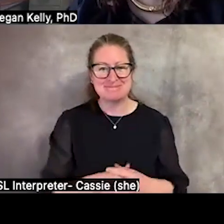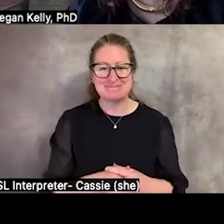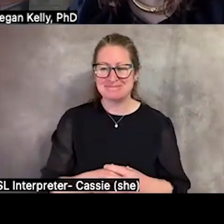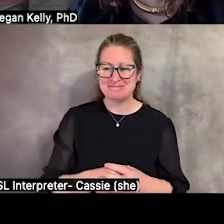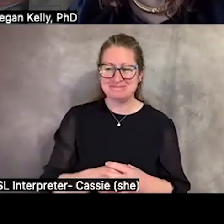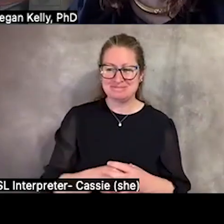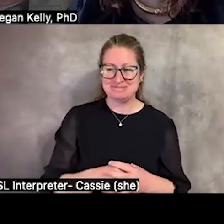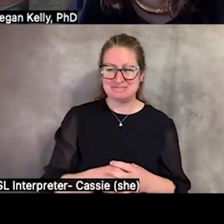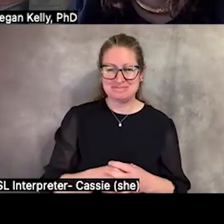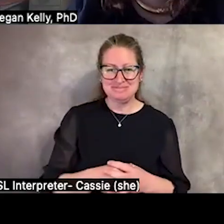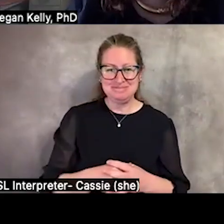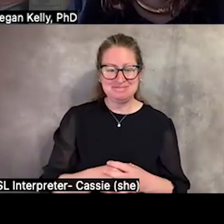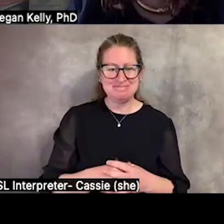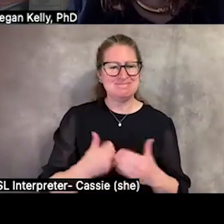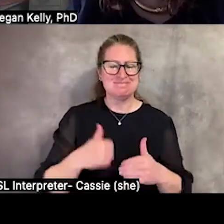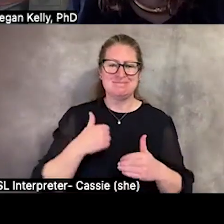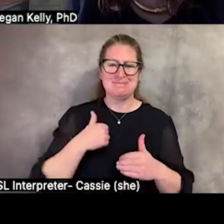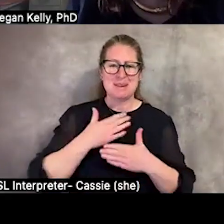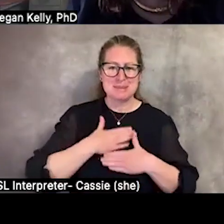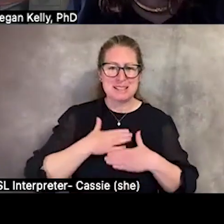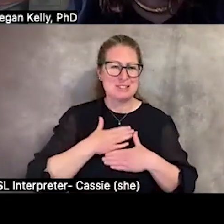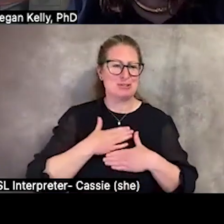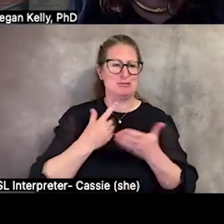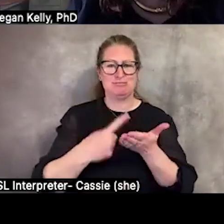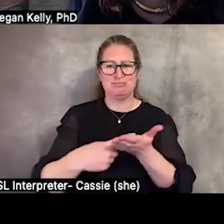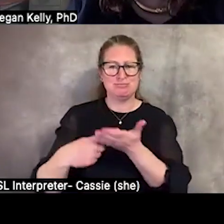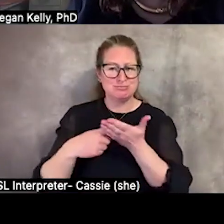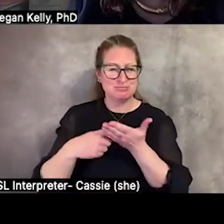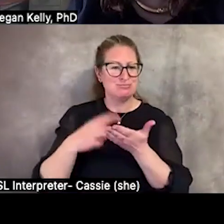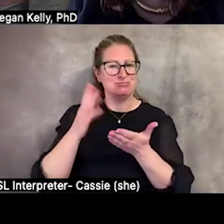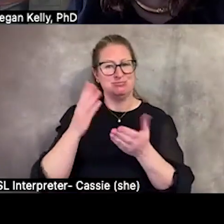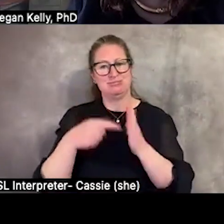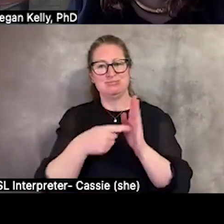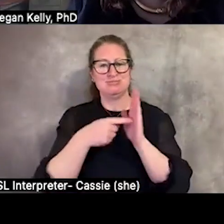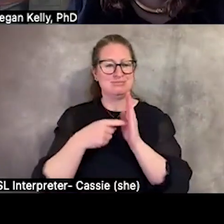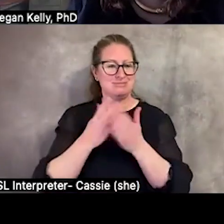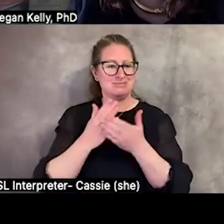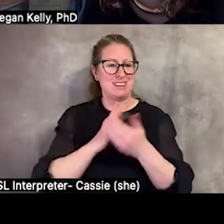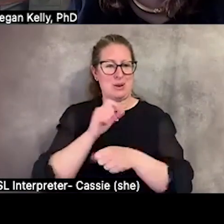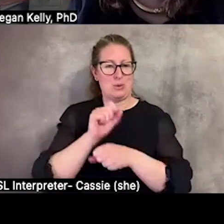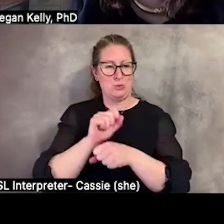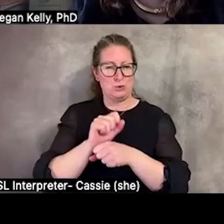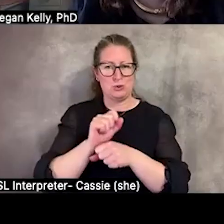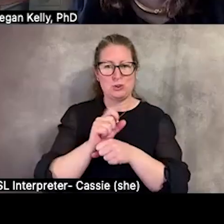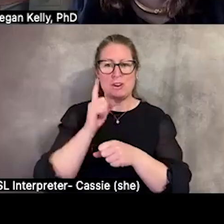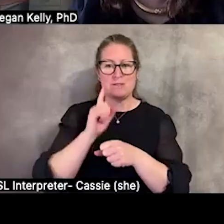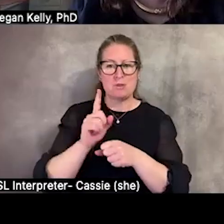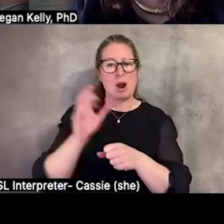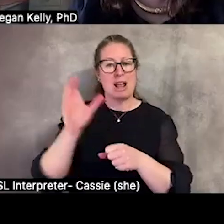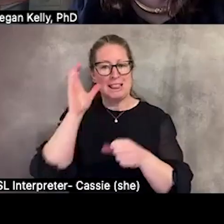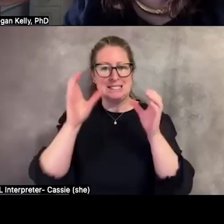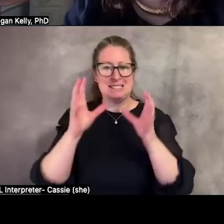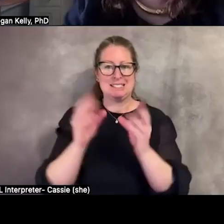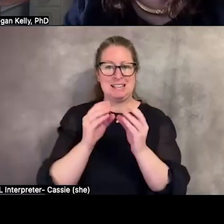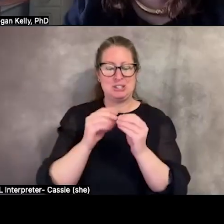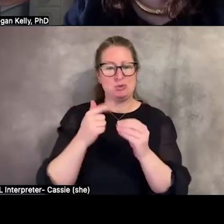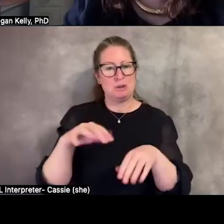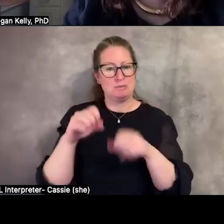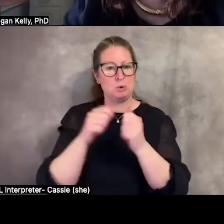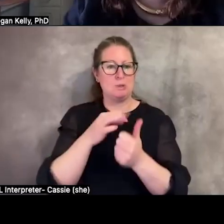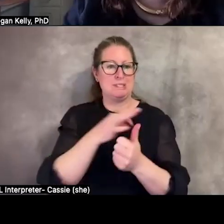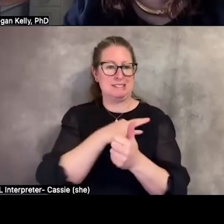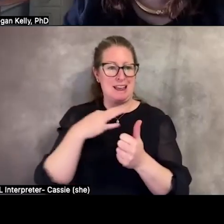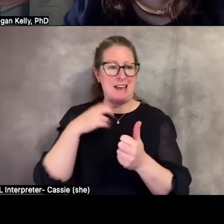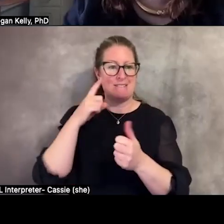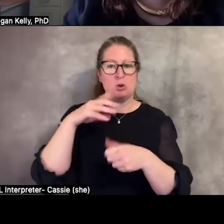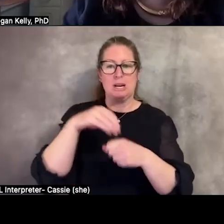So it is a pleasure to talk with you today about our work on the facilitated listening sessions that we held with staff on the inpatient